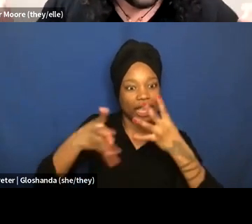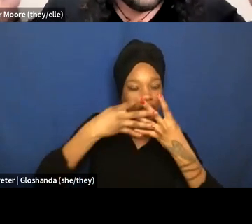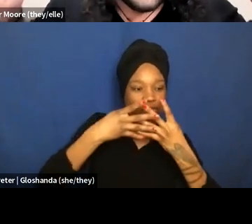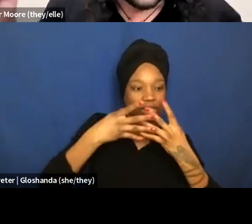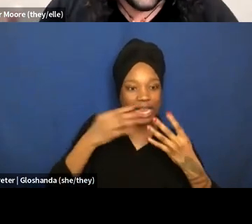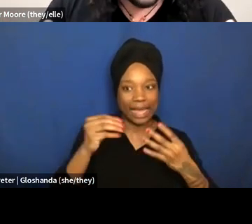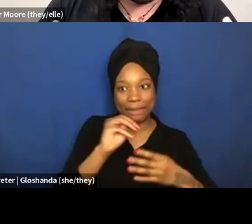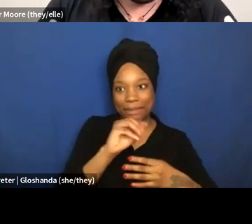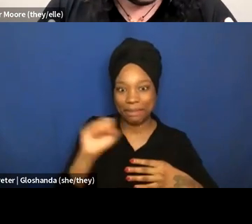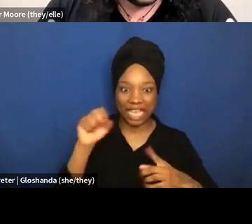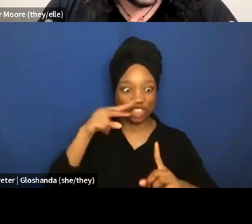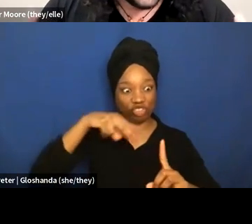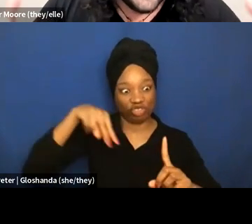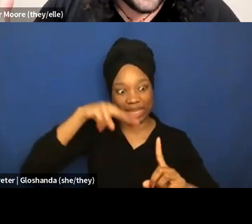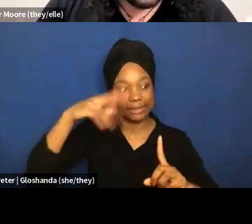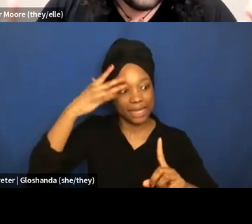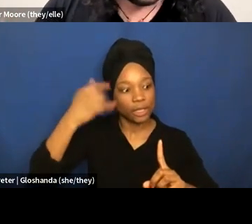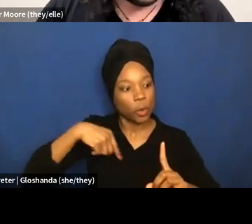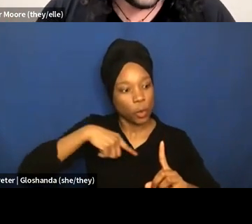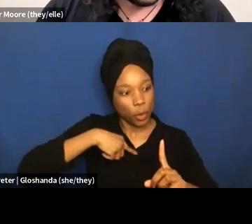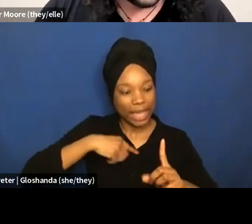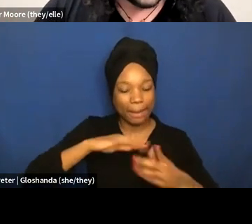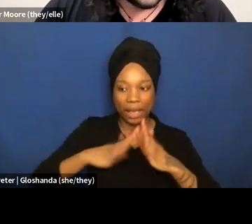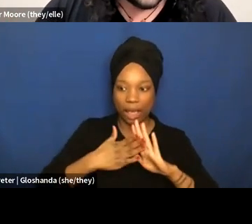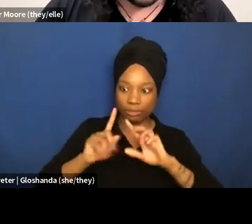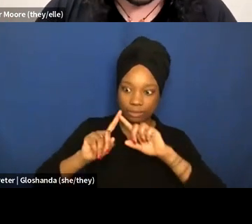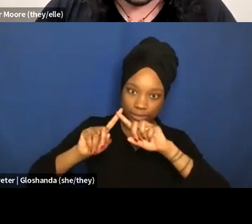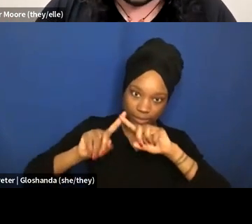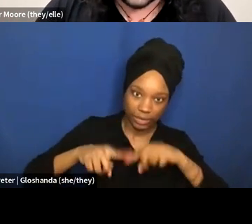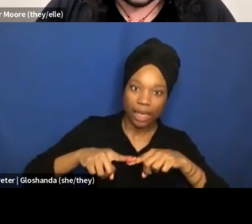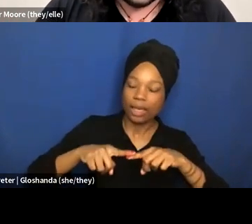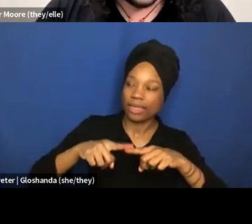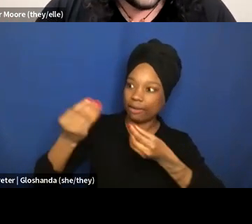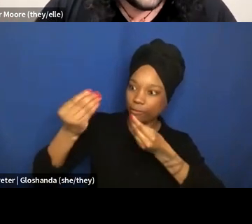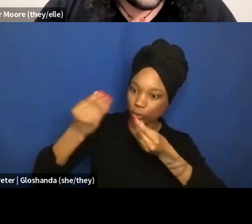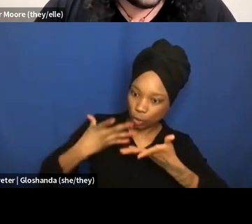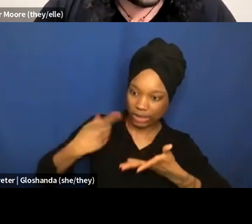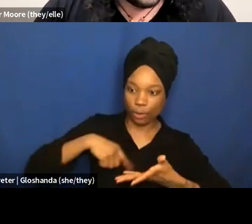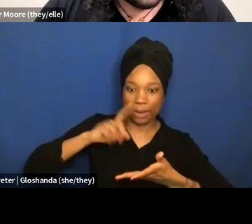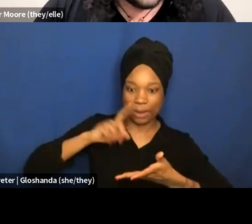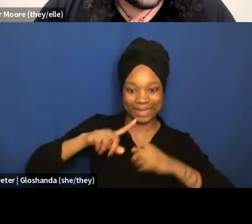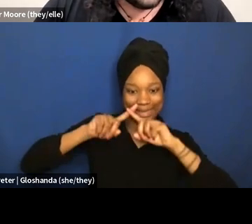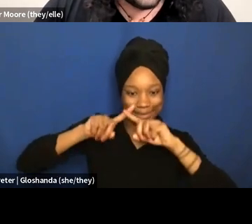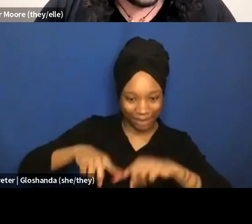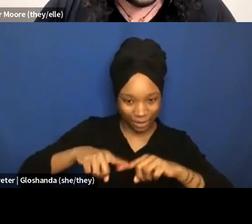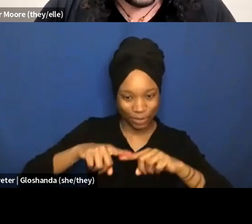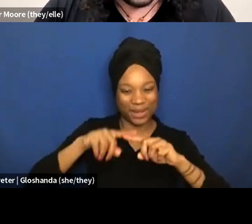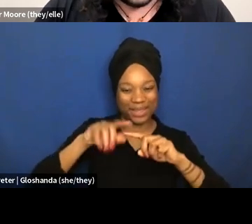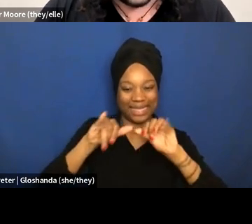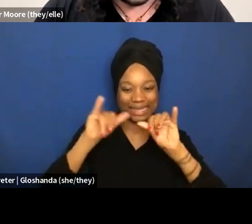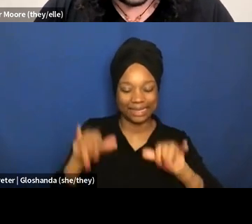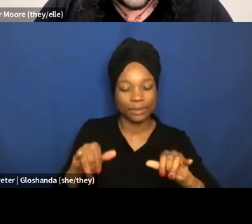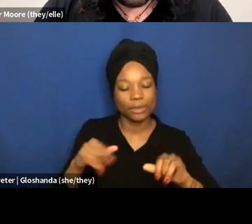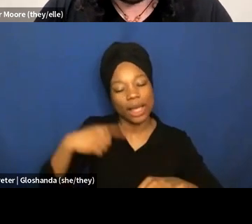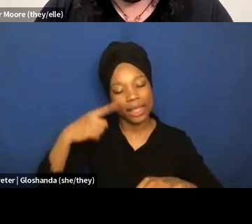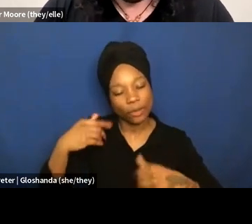it. We've been told that we must depend on it. So I think that there's liberatory work culturally